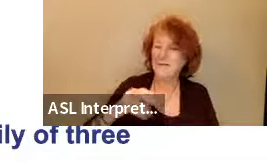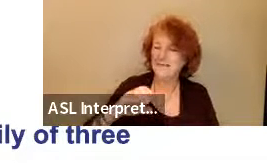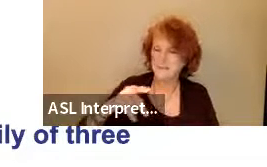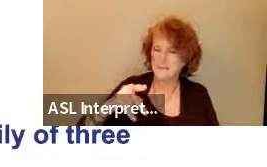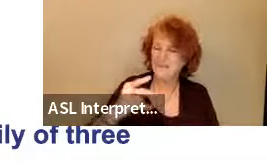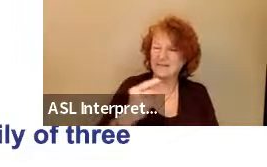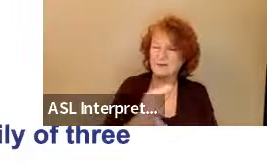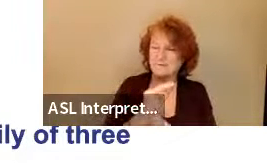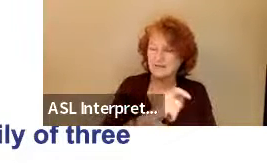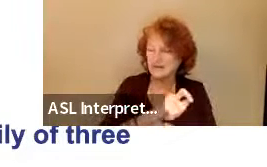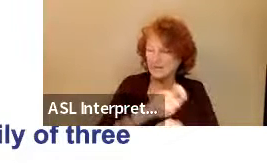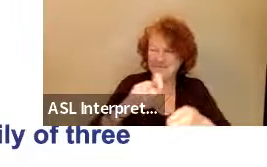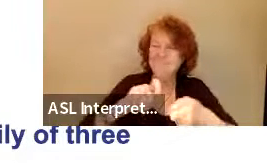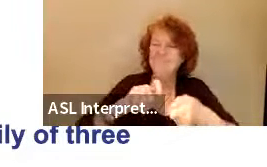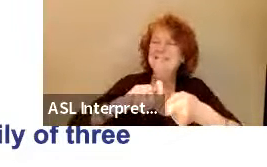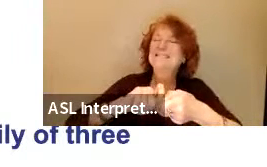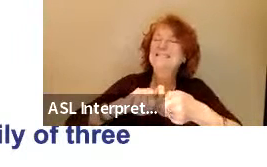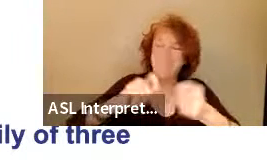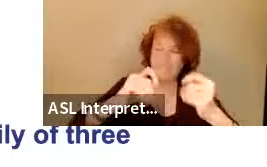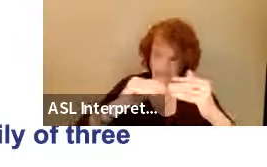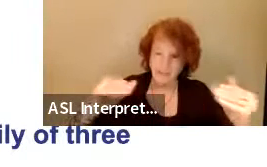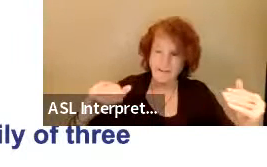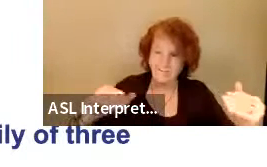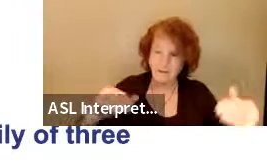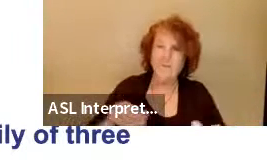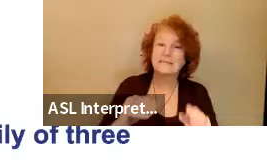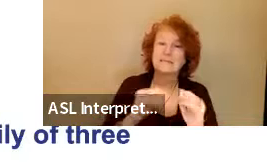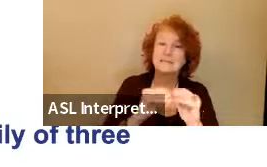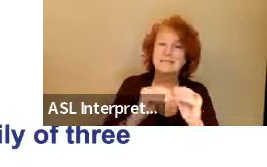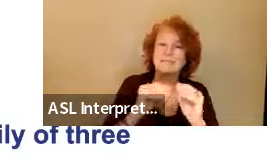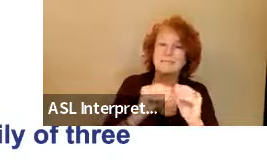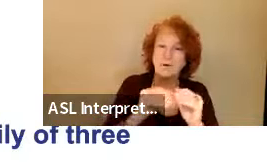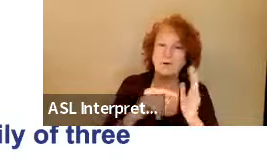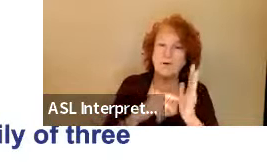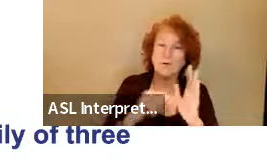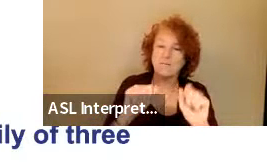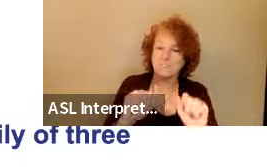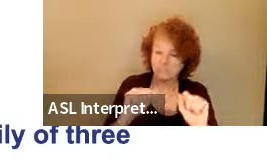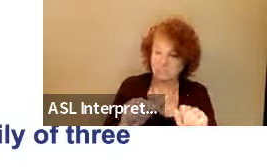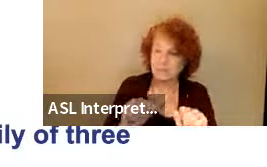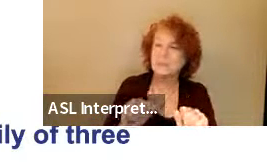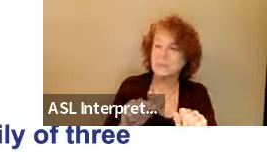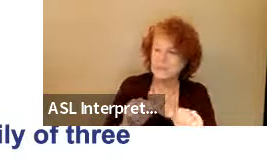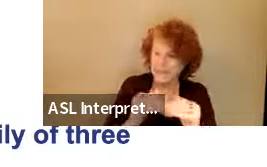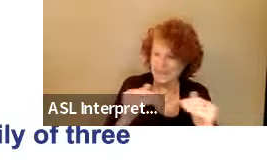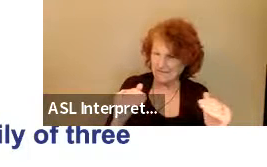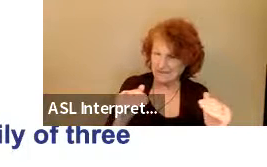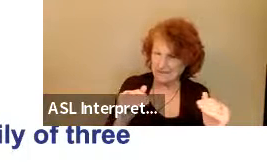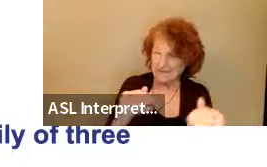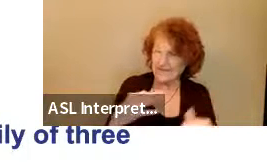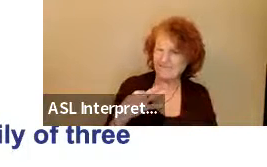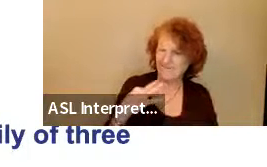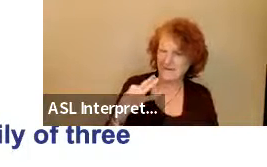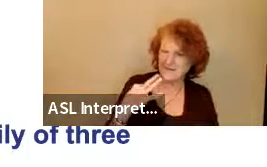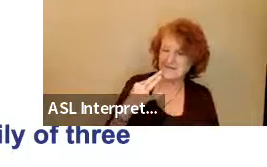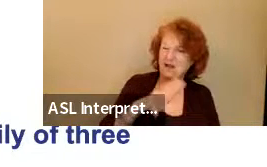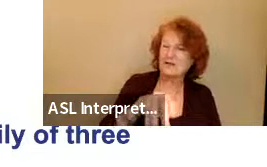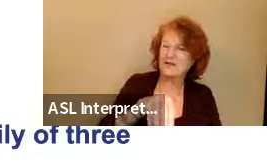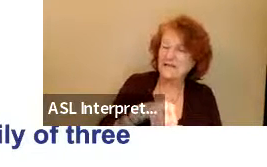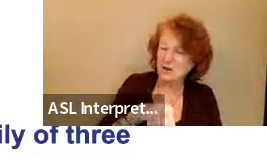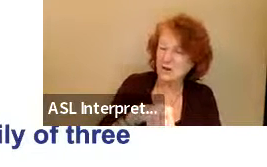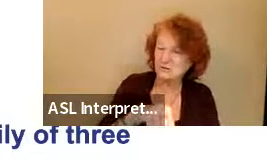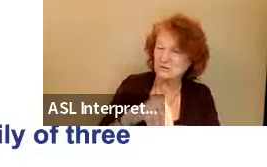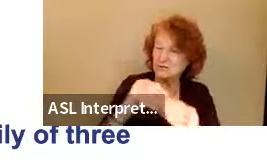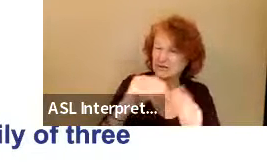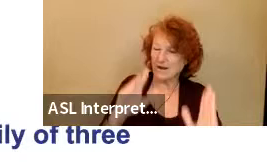framework will achieve deeper affordability levels than existing programs like voluntary inclusionary housing, or VIH,